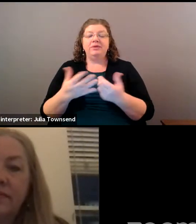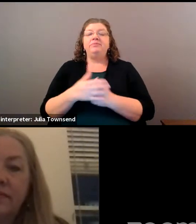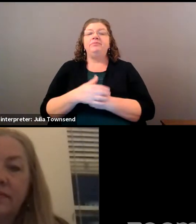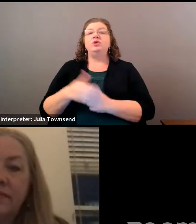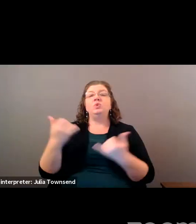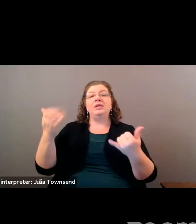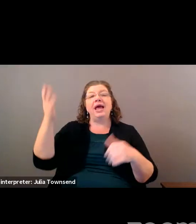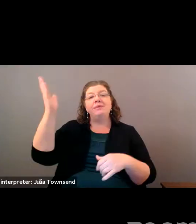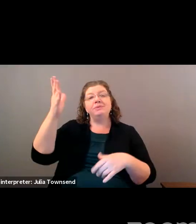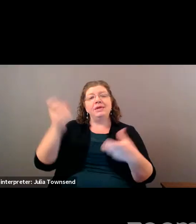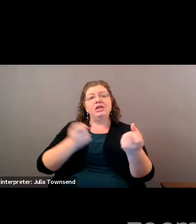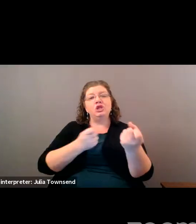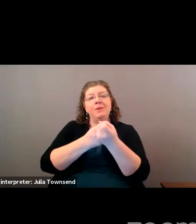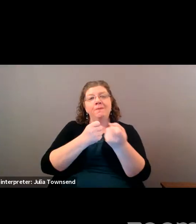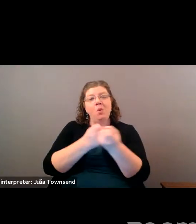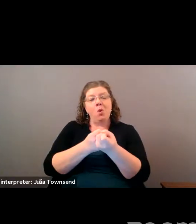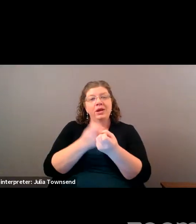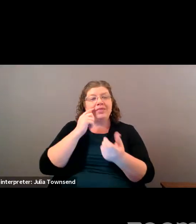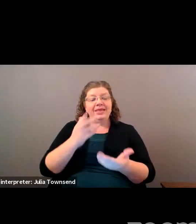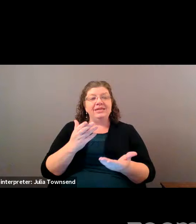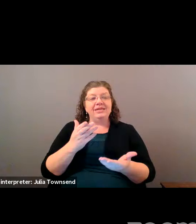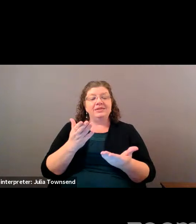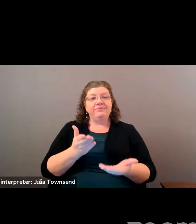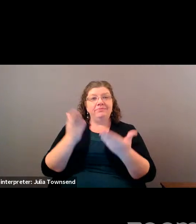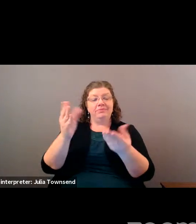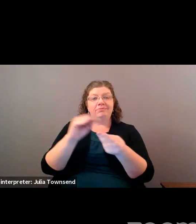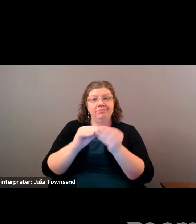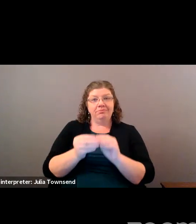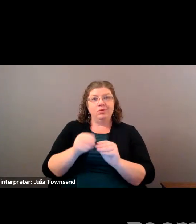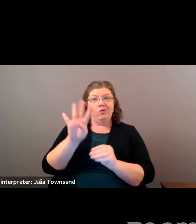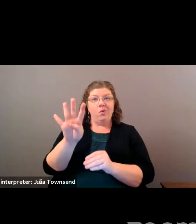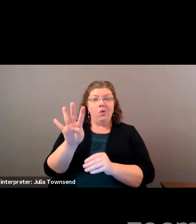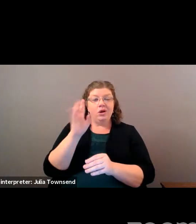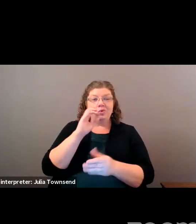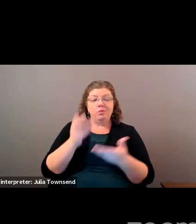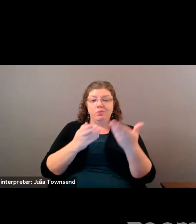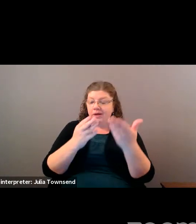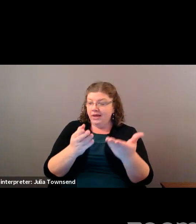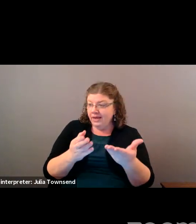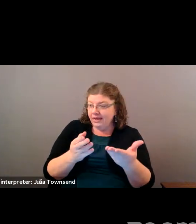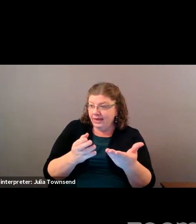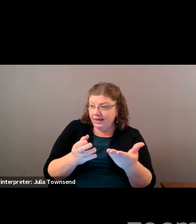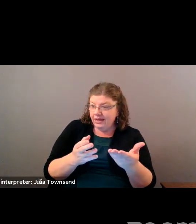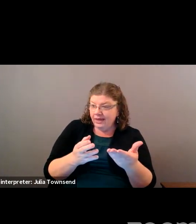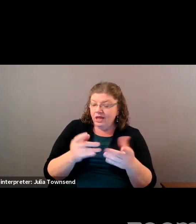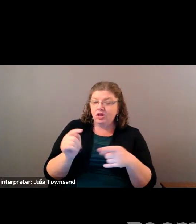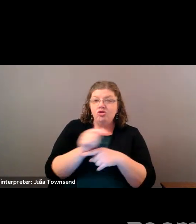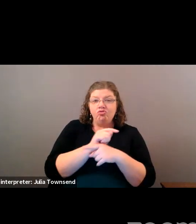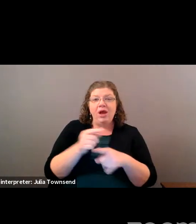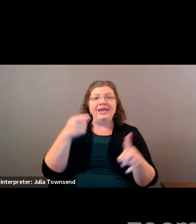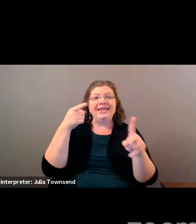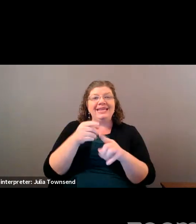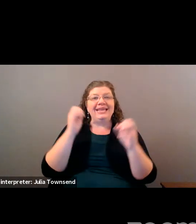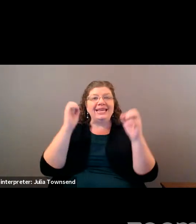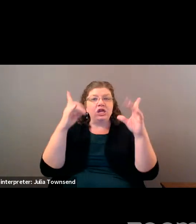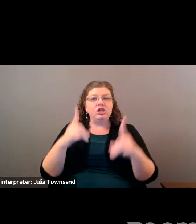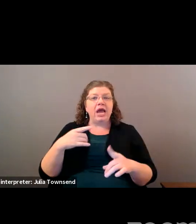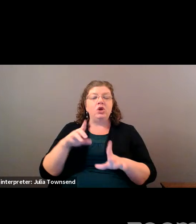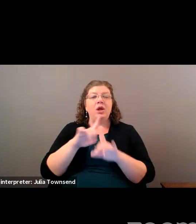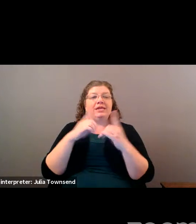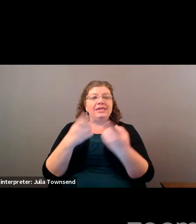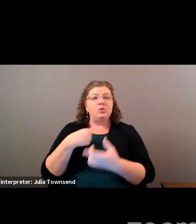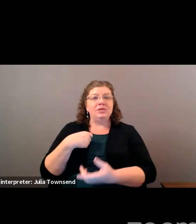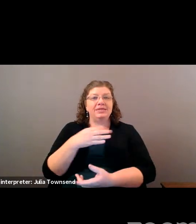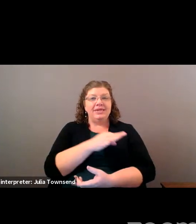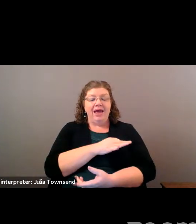today in support of this agenda item to bring DEI training to key educators and district staff. I'm in favor of